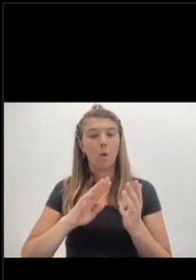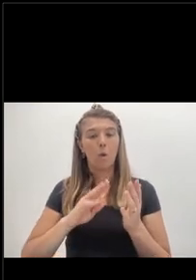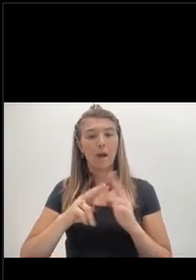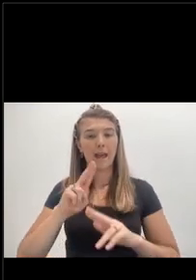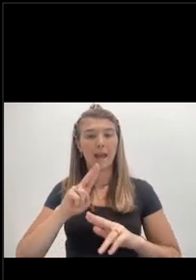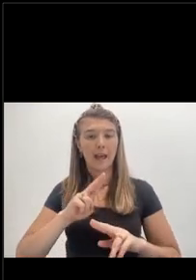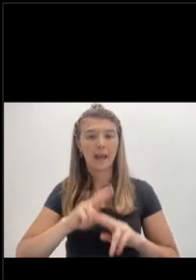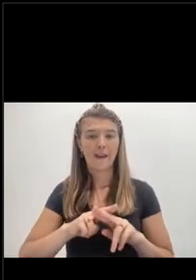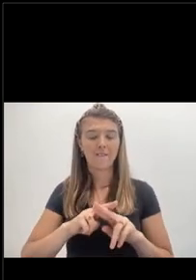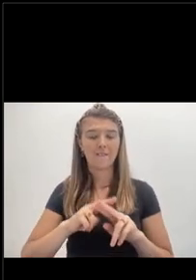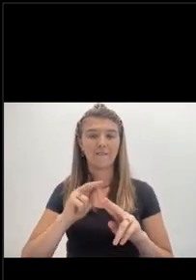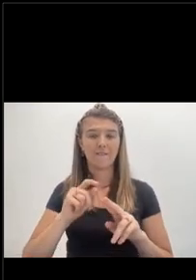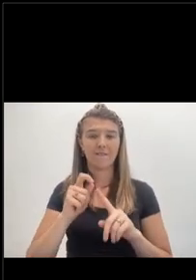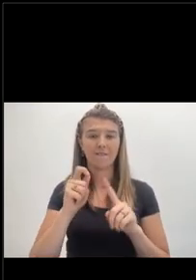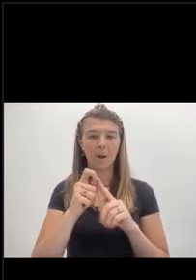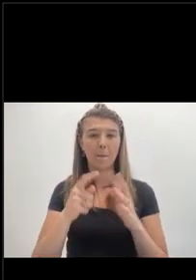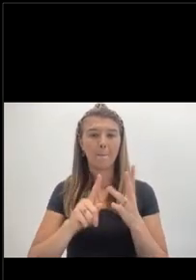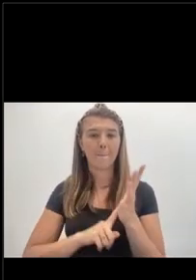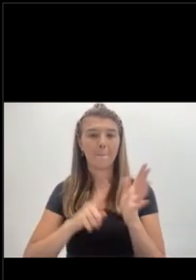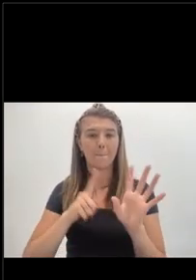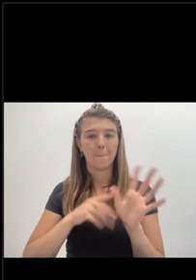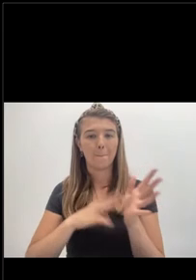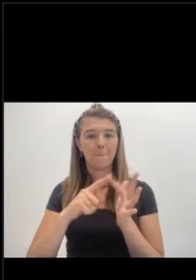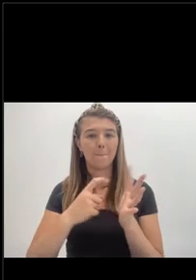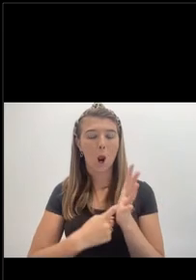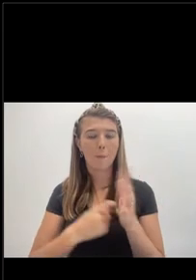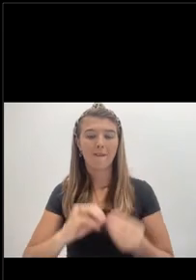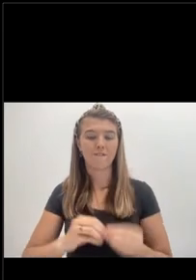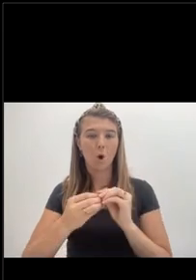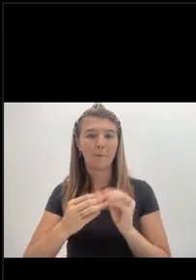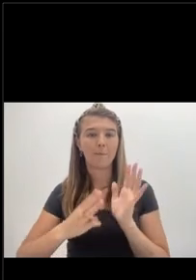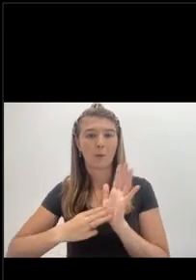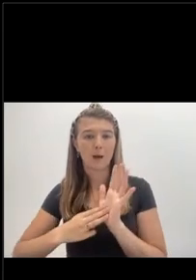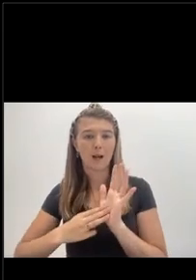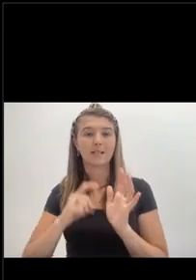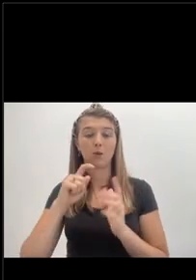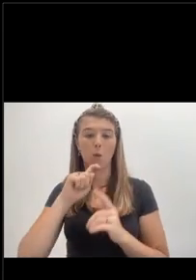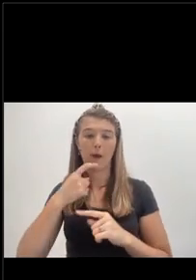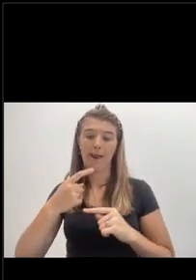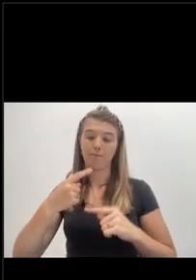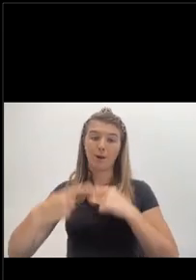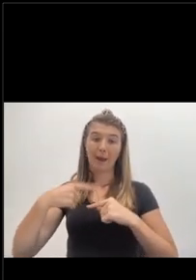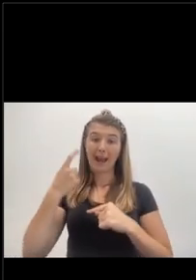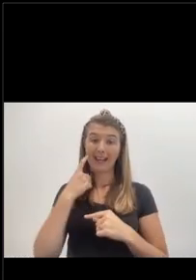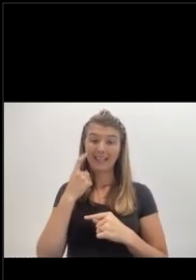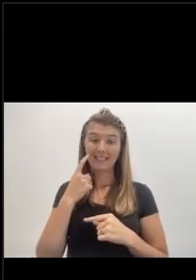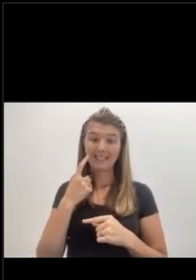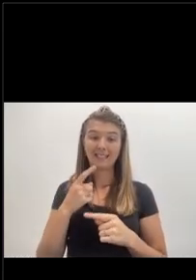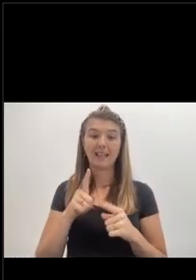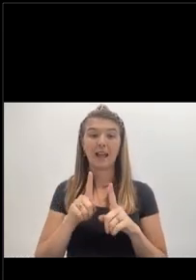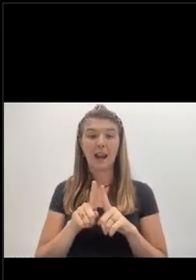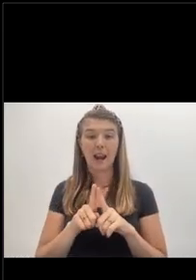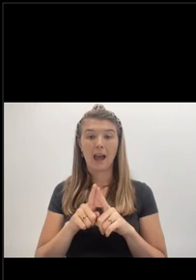the polymers that actually make monomers, that you can bring back to monomers through, for example, hydrolysis. So that's